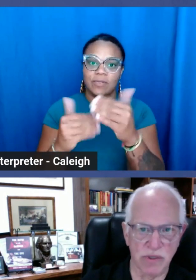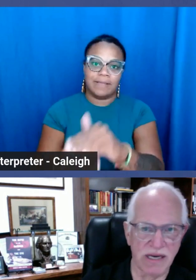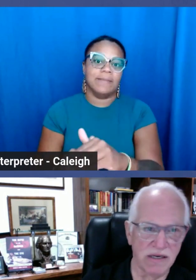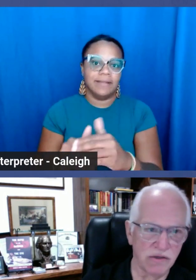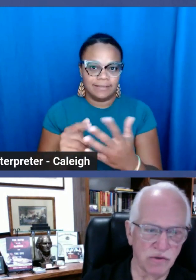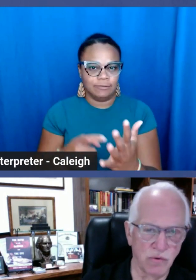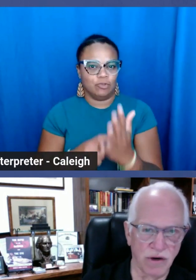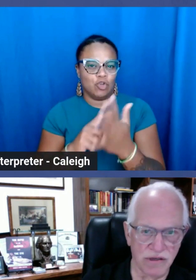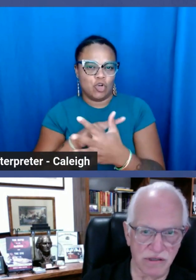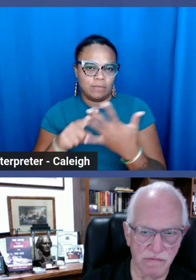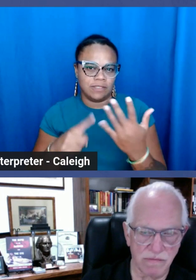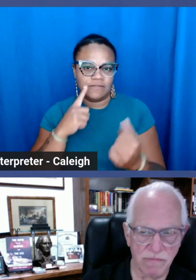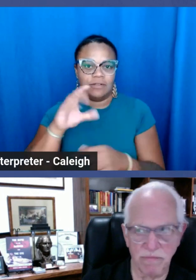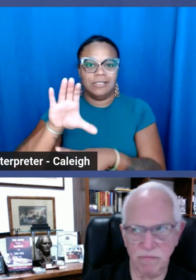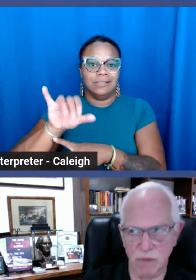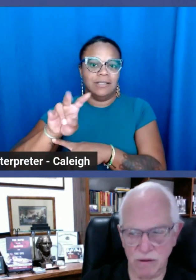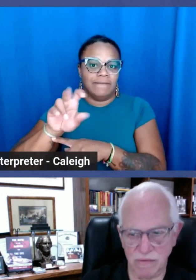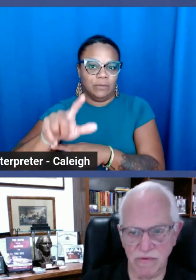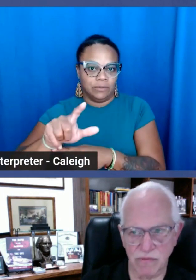provisions relating to what